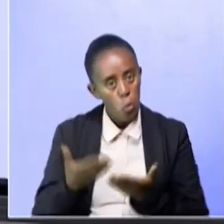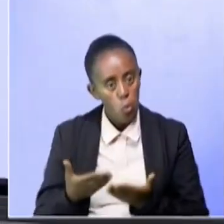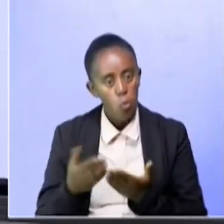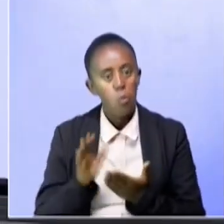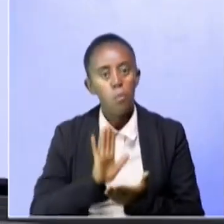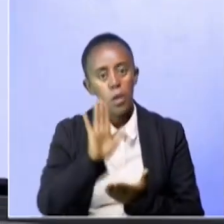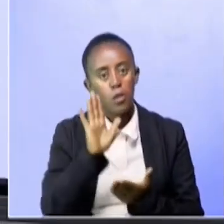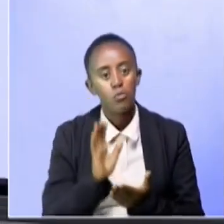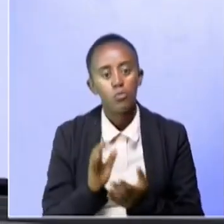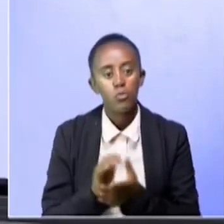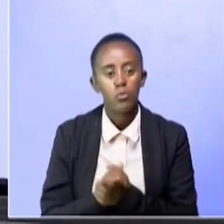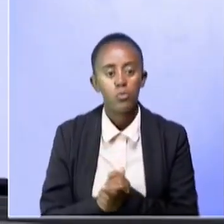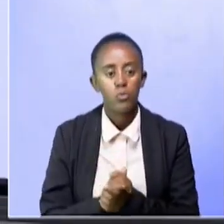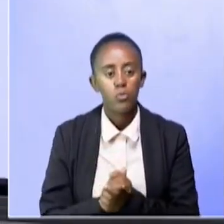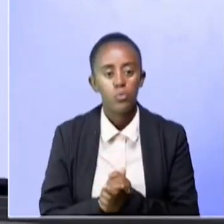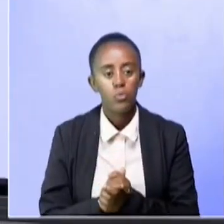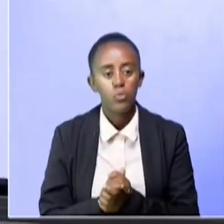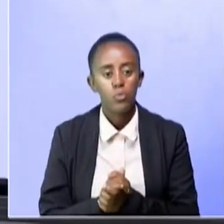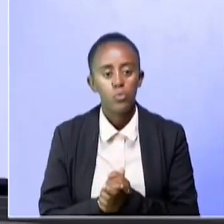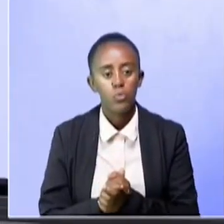your